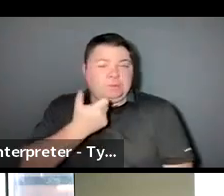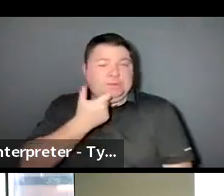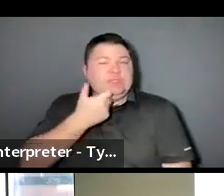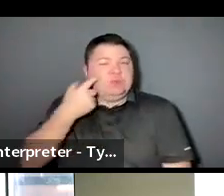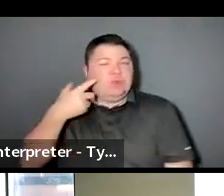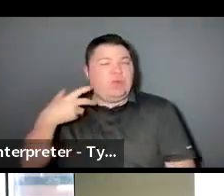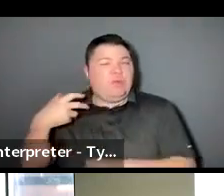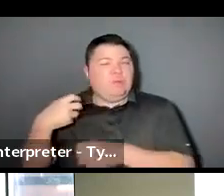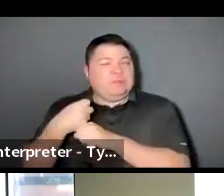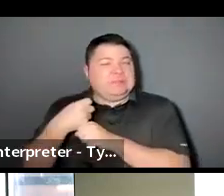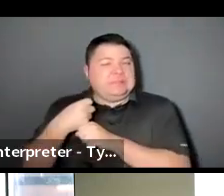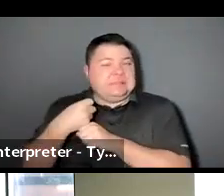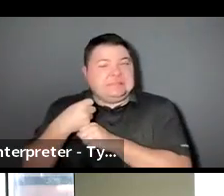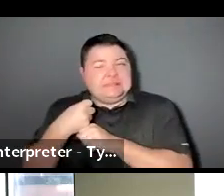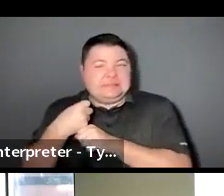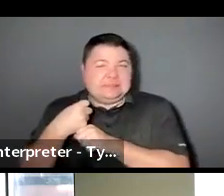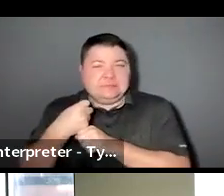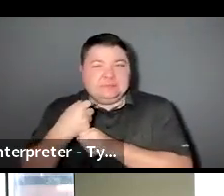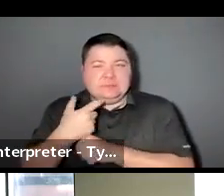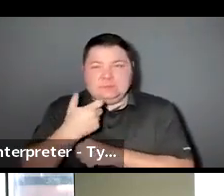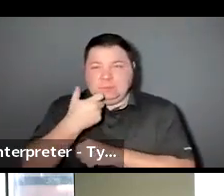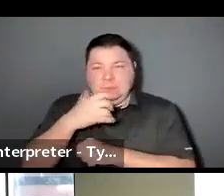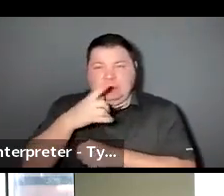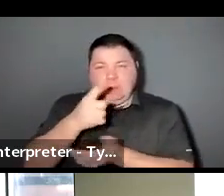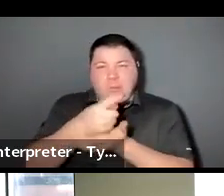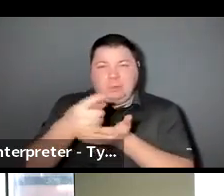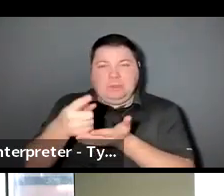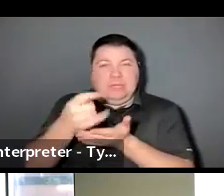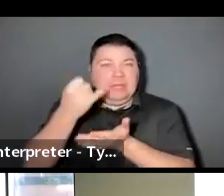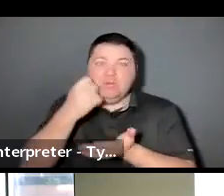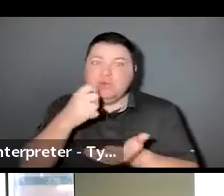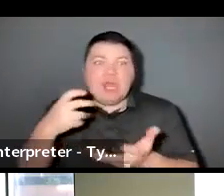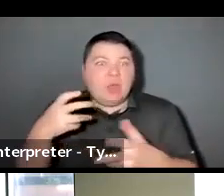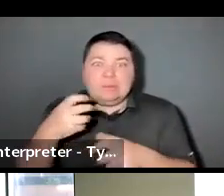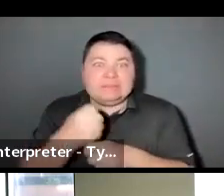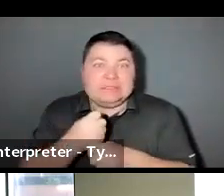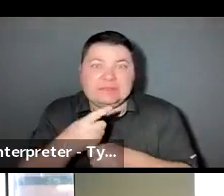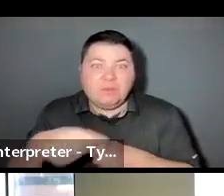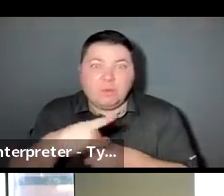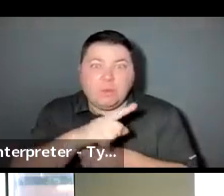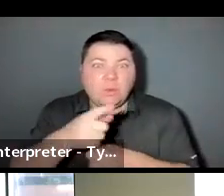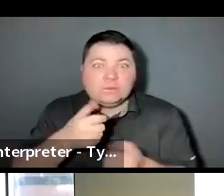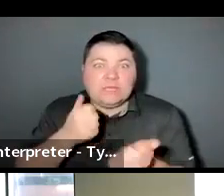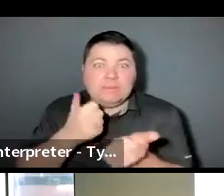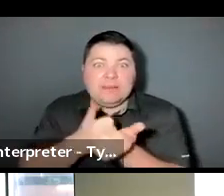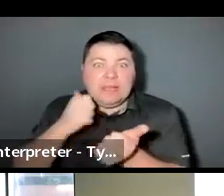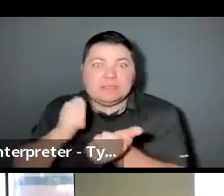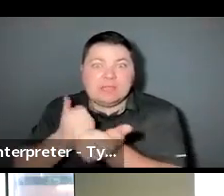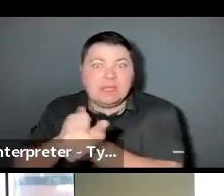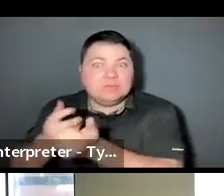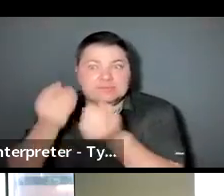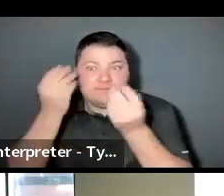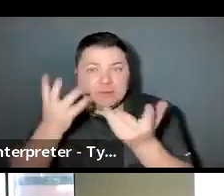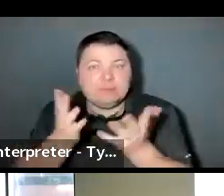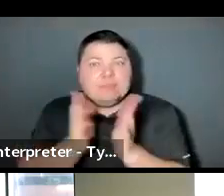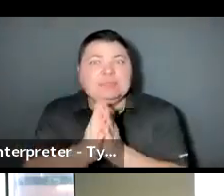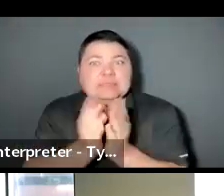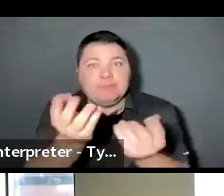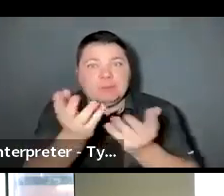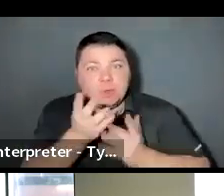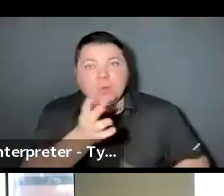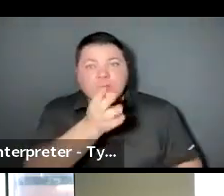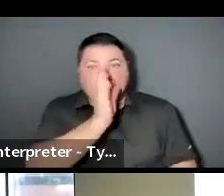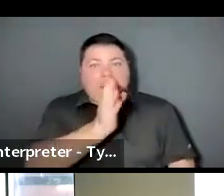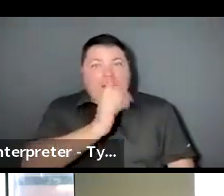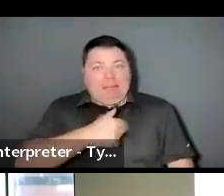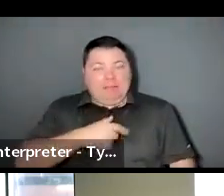received within the last week. If you're not receiving those, if you could let us know directly, myself or